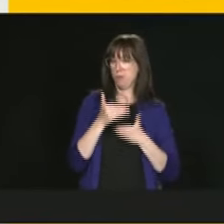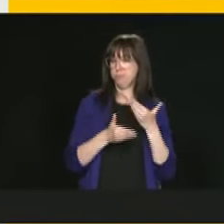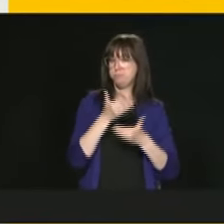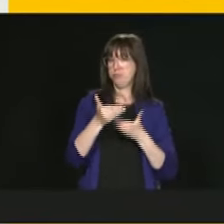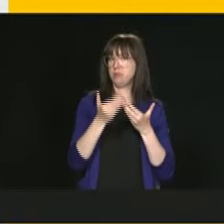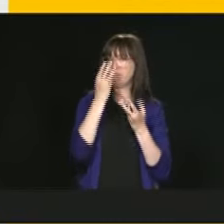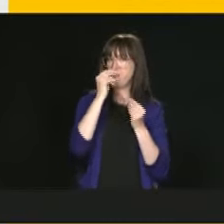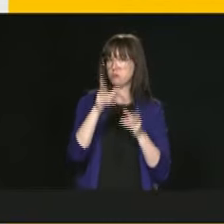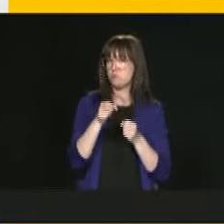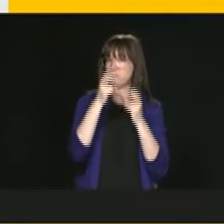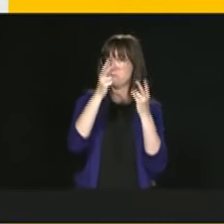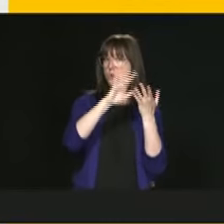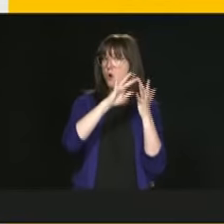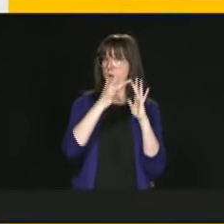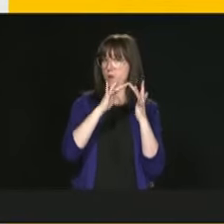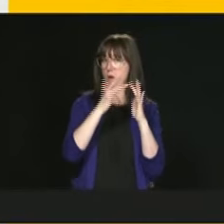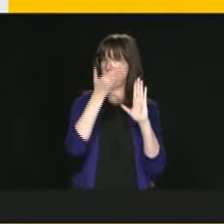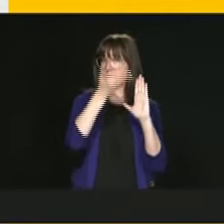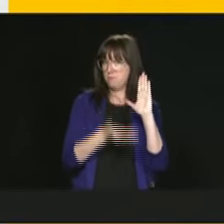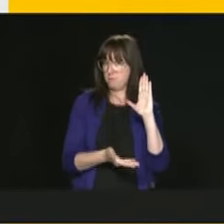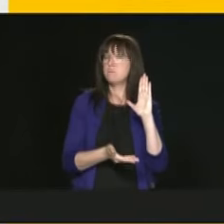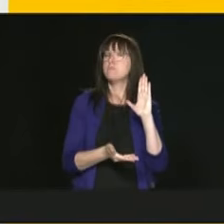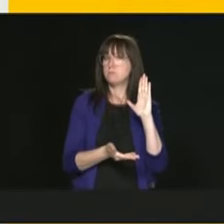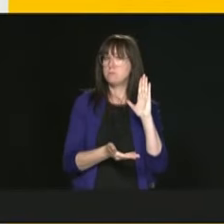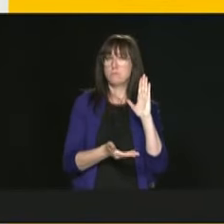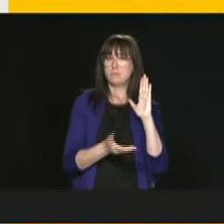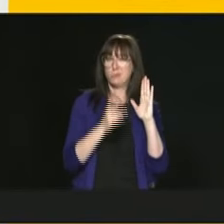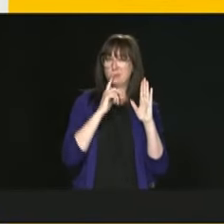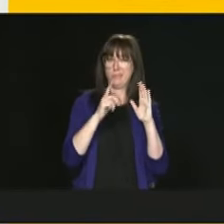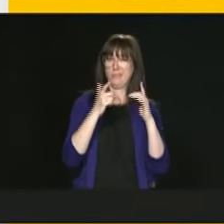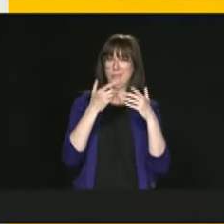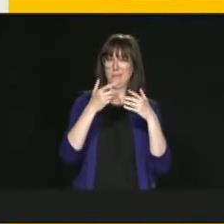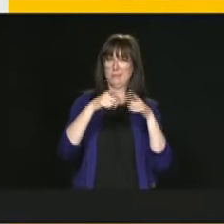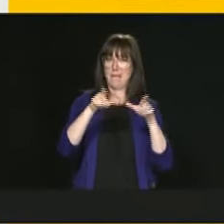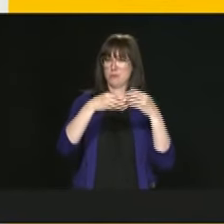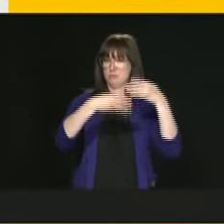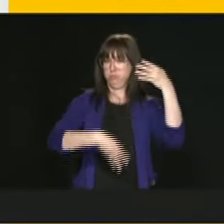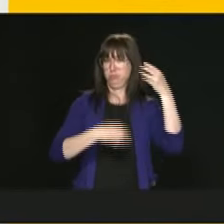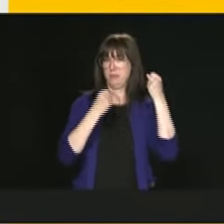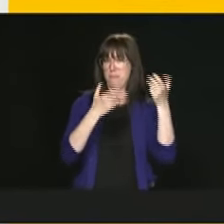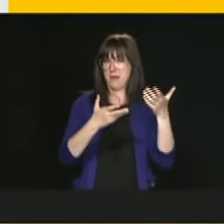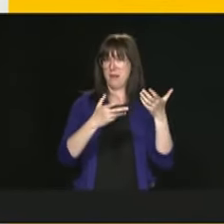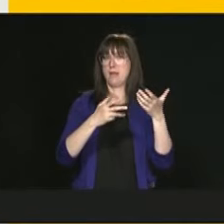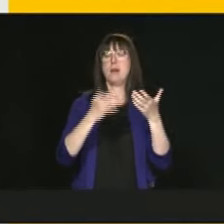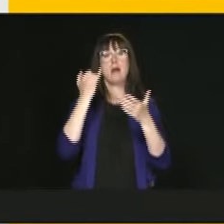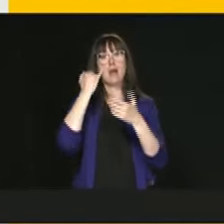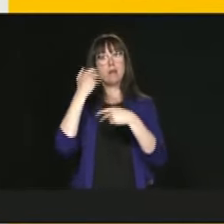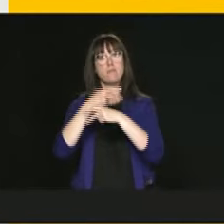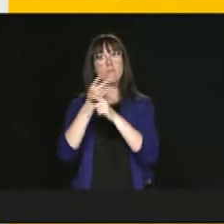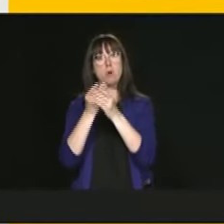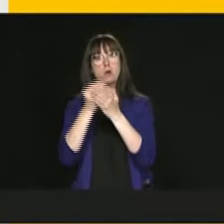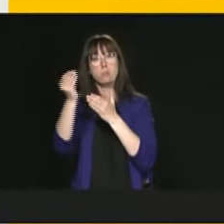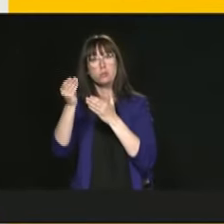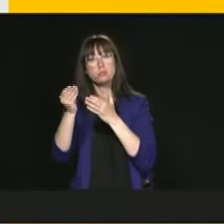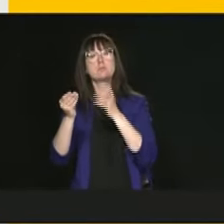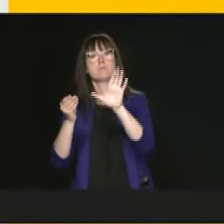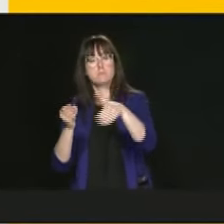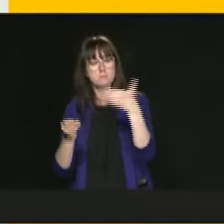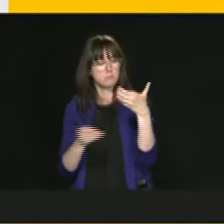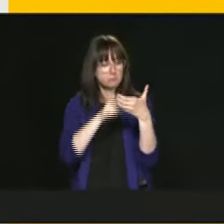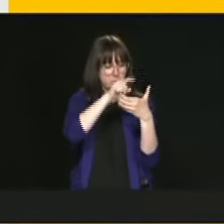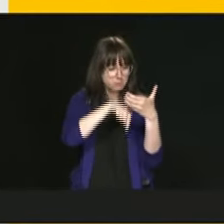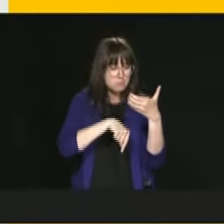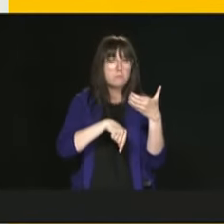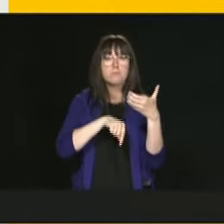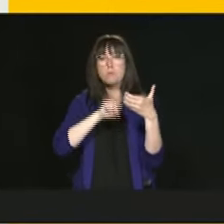online information that people can access in multiple languages to make sure that they are going to be able to fully understand what